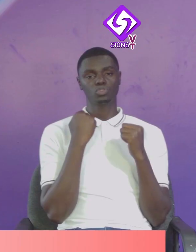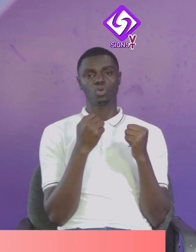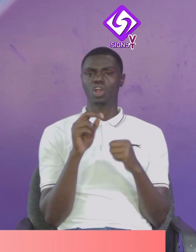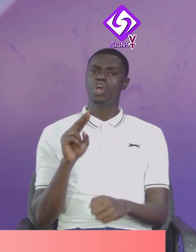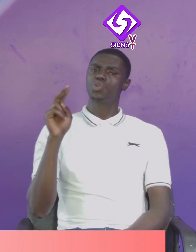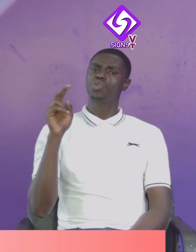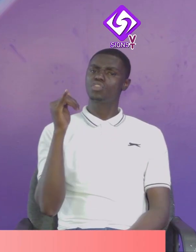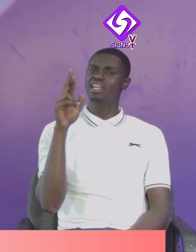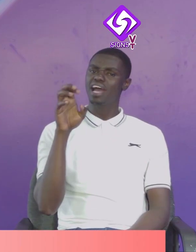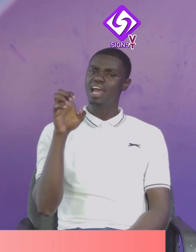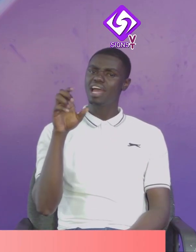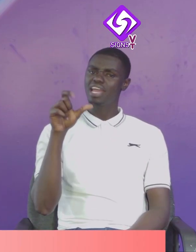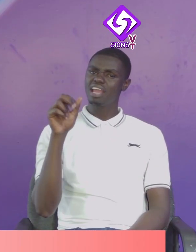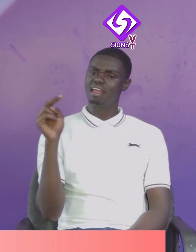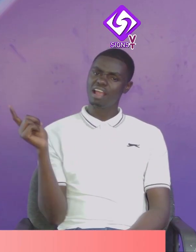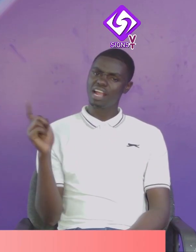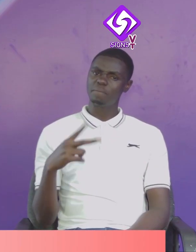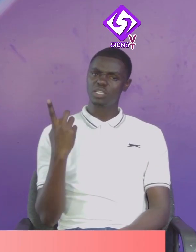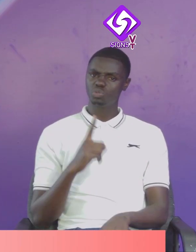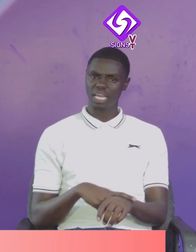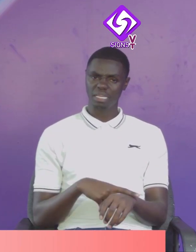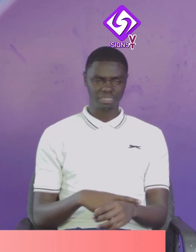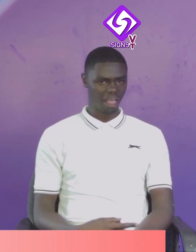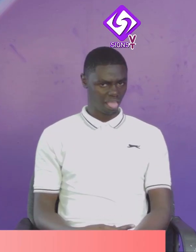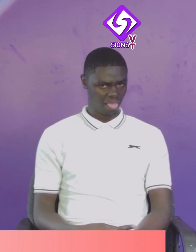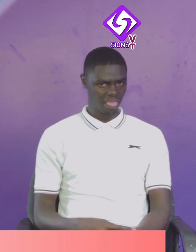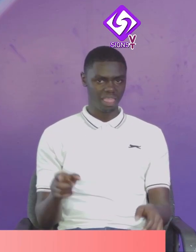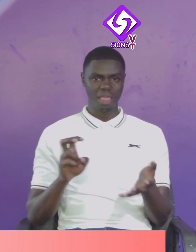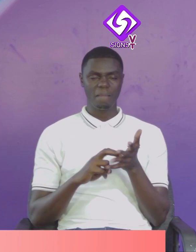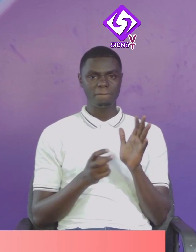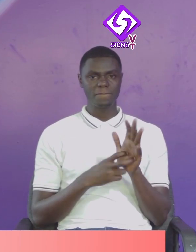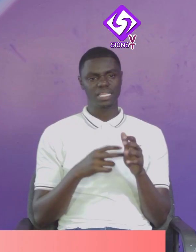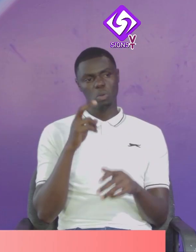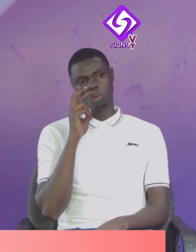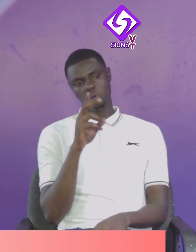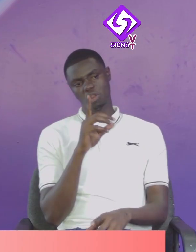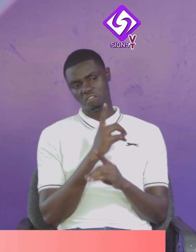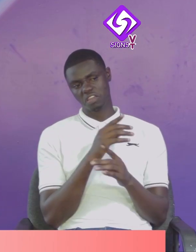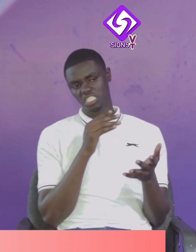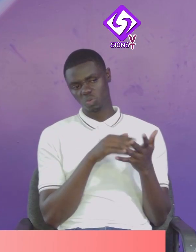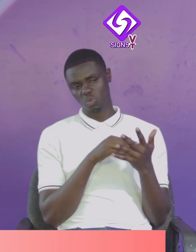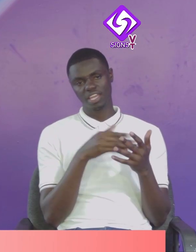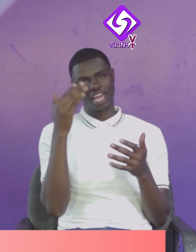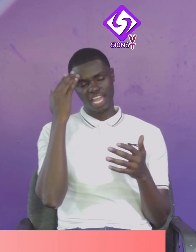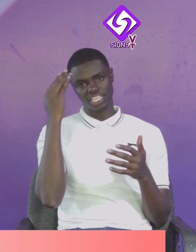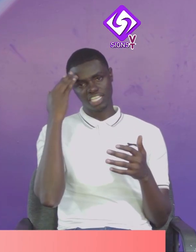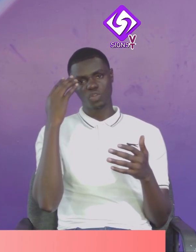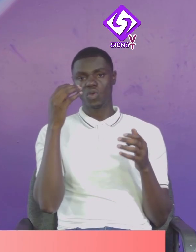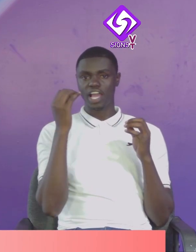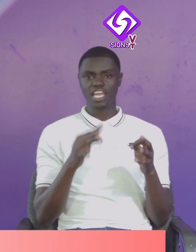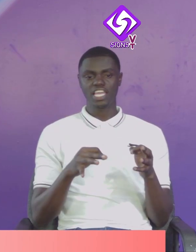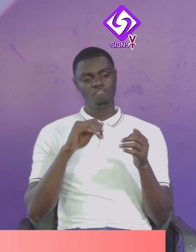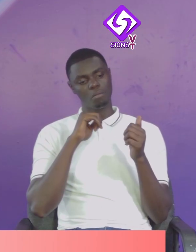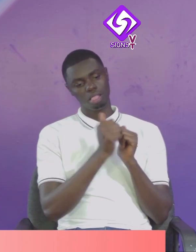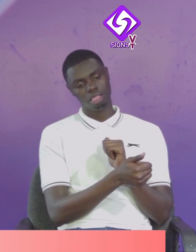coming in twice, especially the same person, it means he had studied that defense very well and knew that if I pass